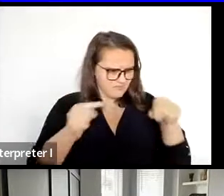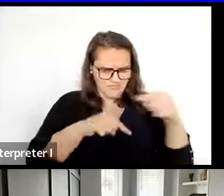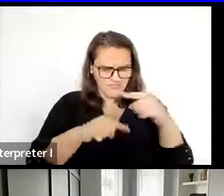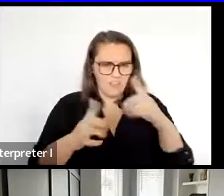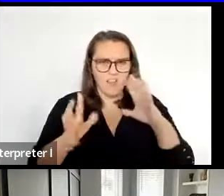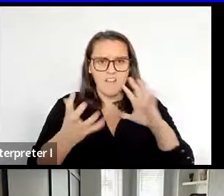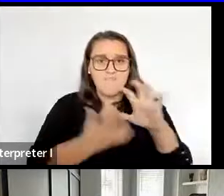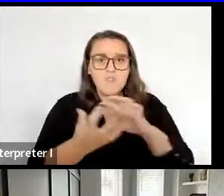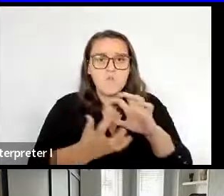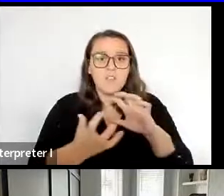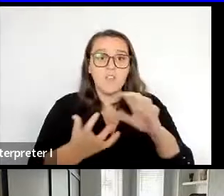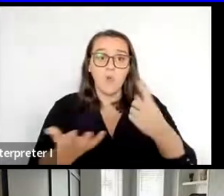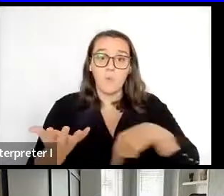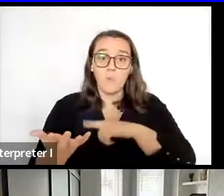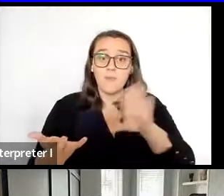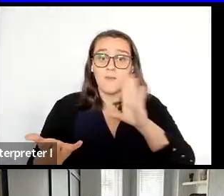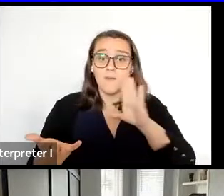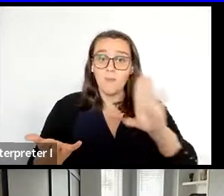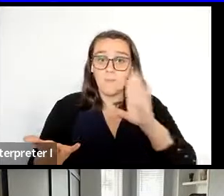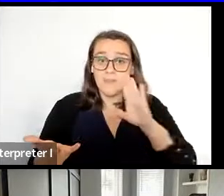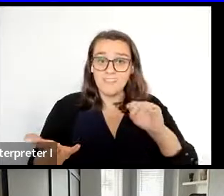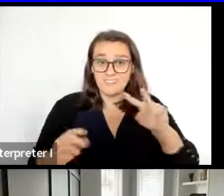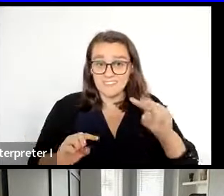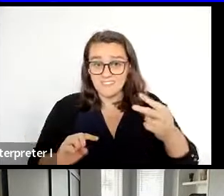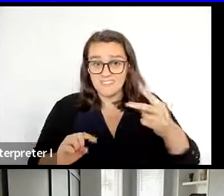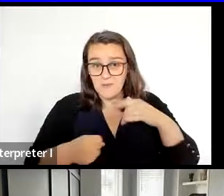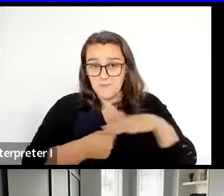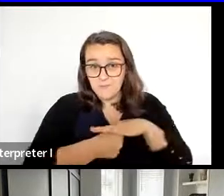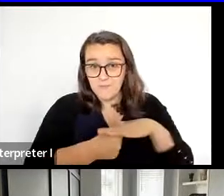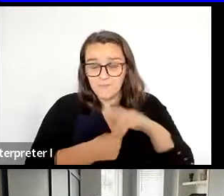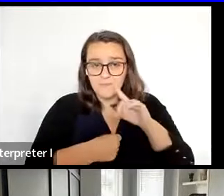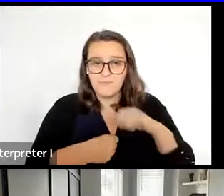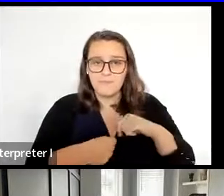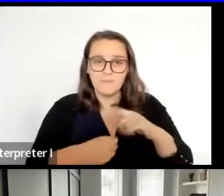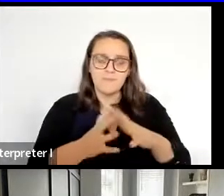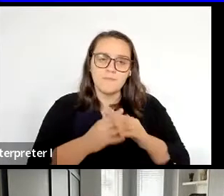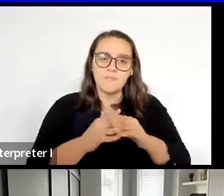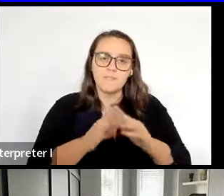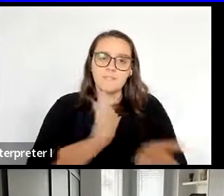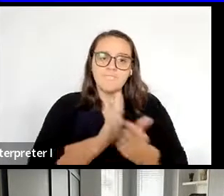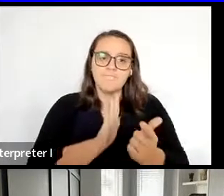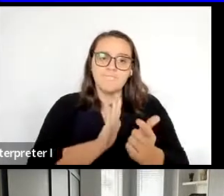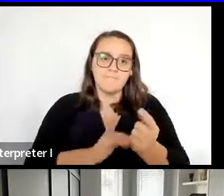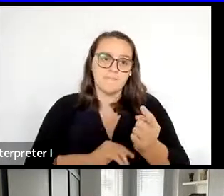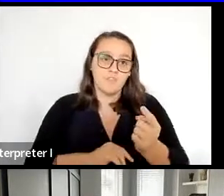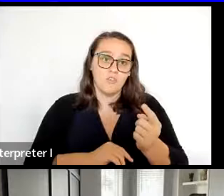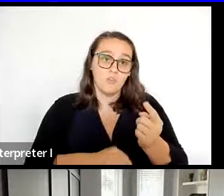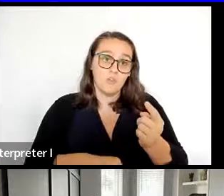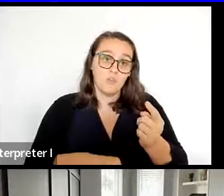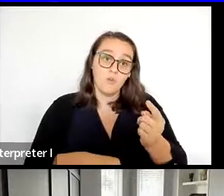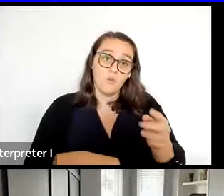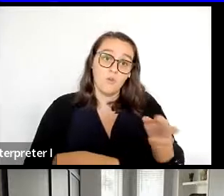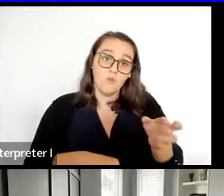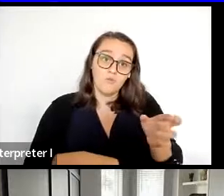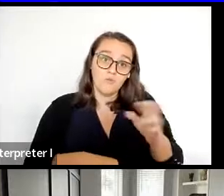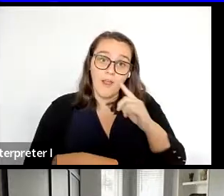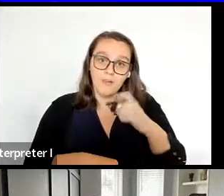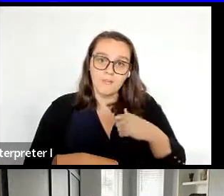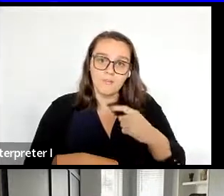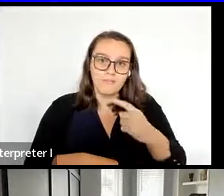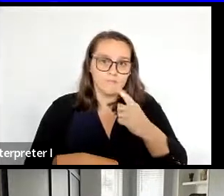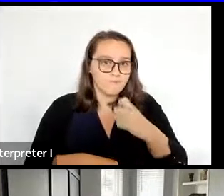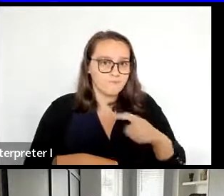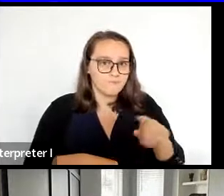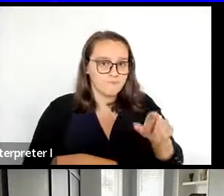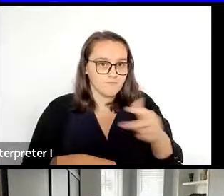be the second jurisdiction in the country that prohibits right turn on red as a default, as a matter.